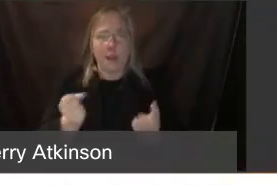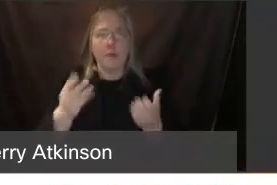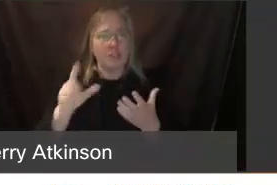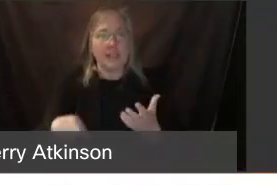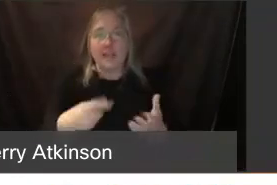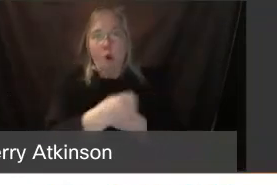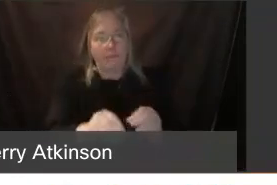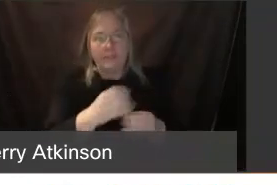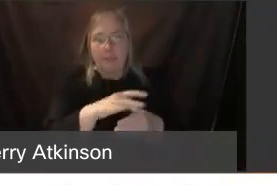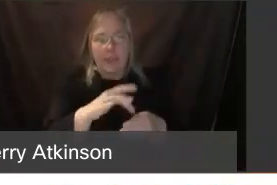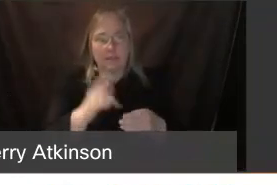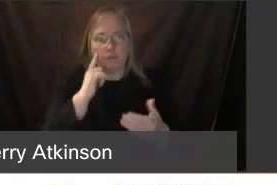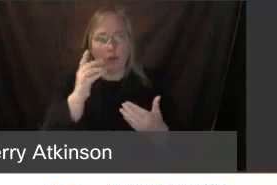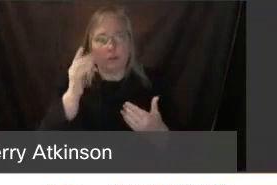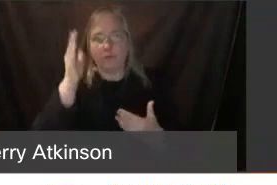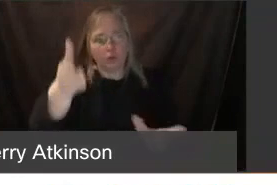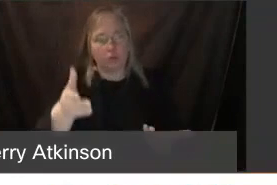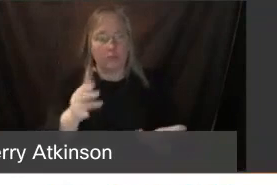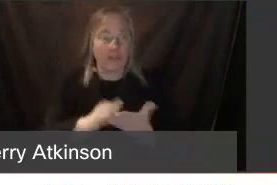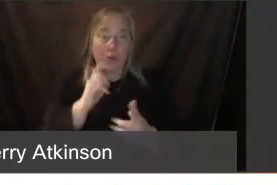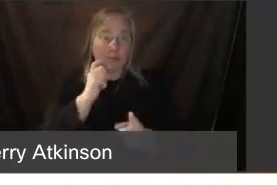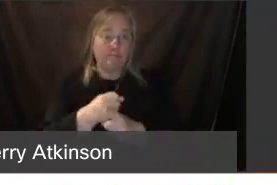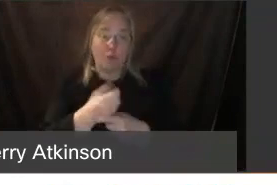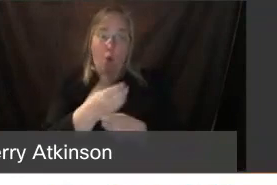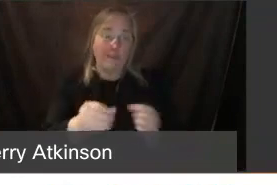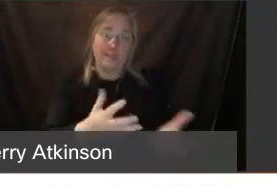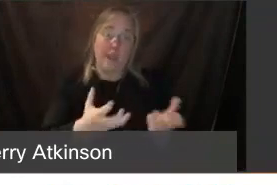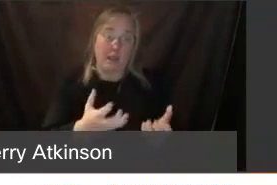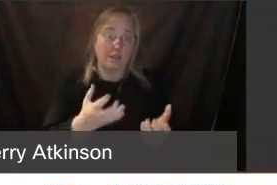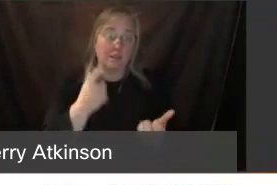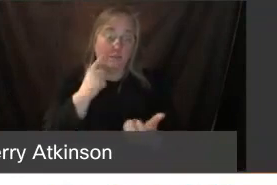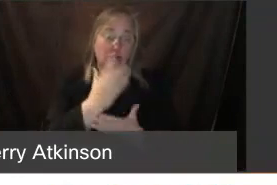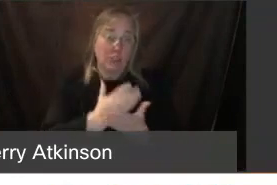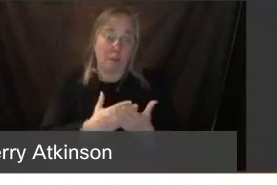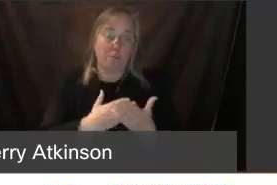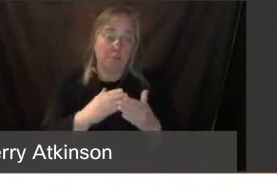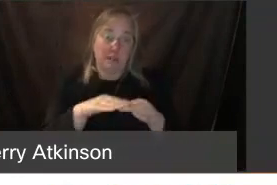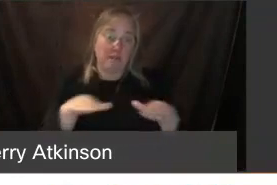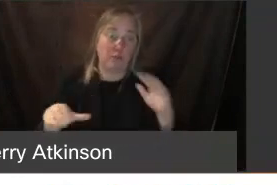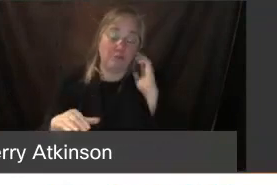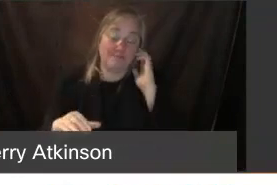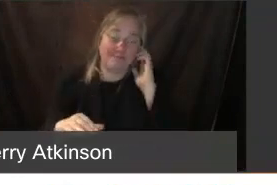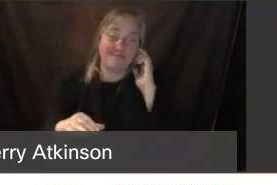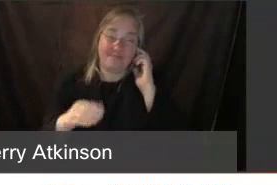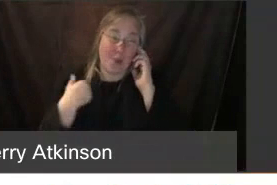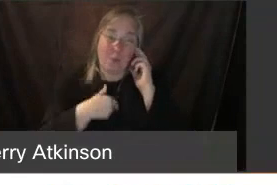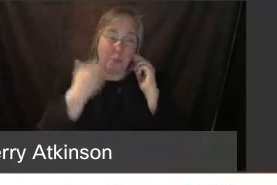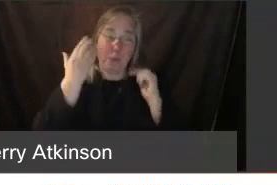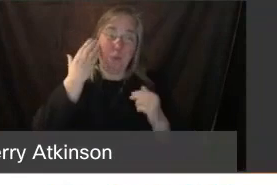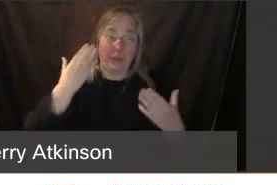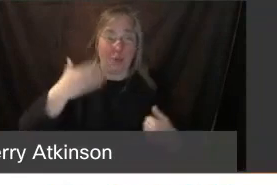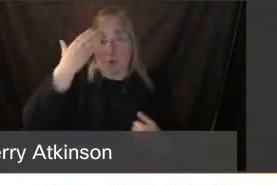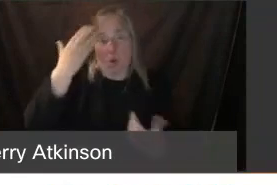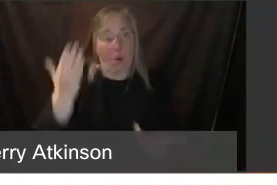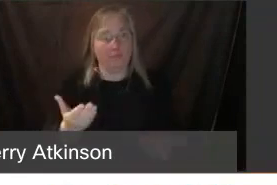impact office demand to some extent, and we don't know. There are a lot